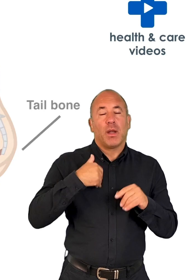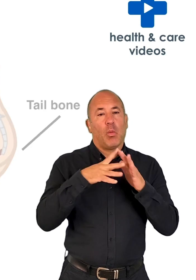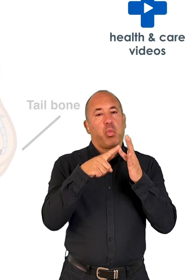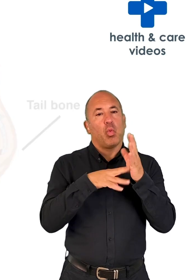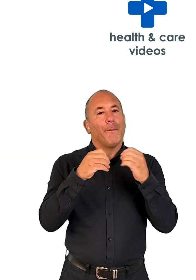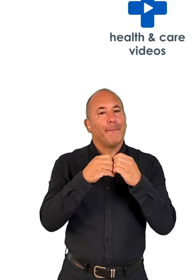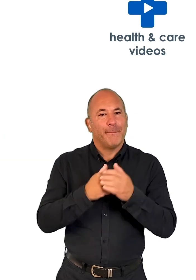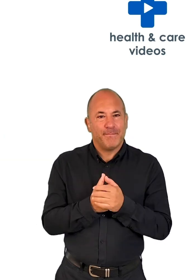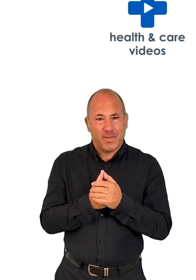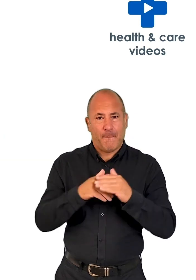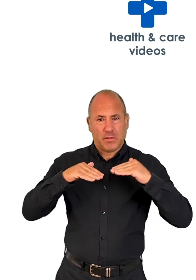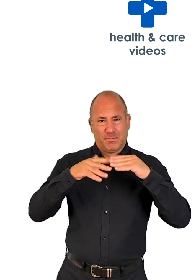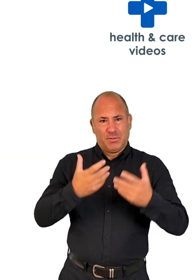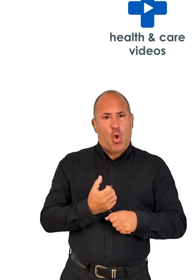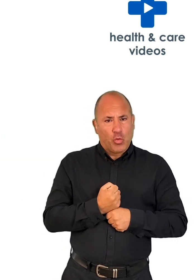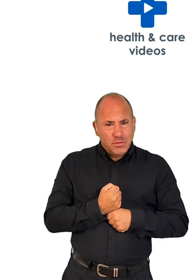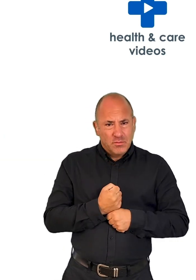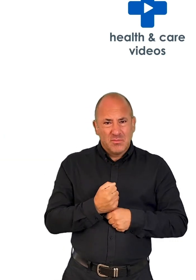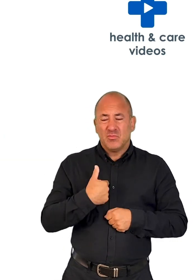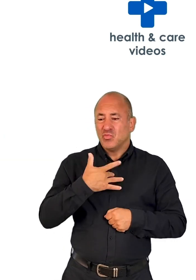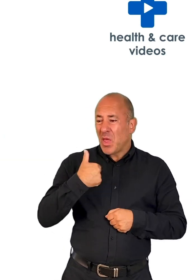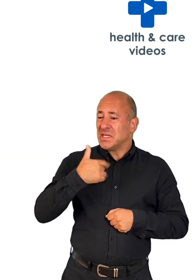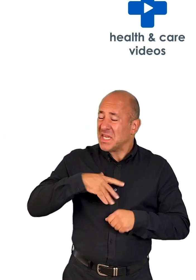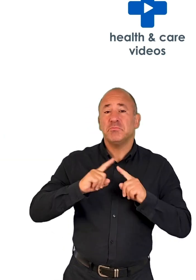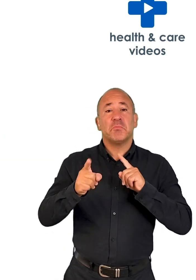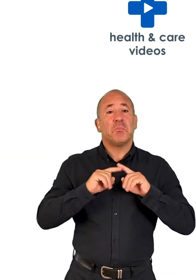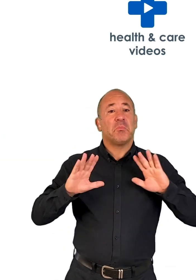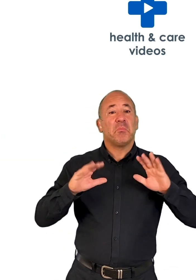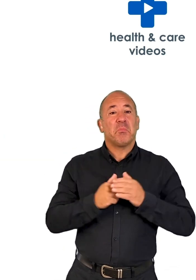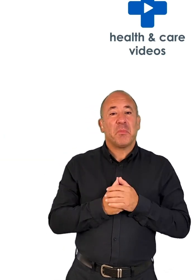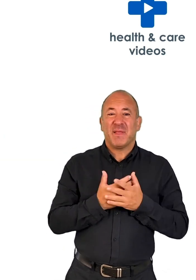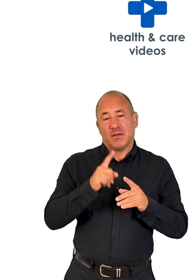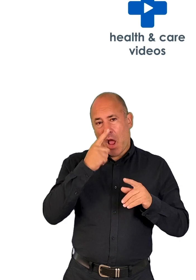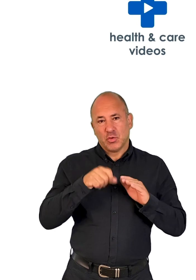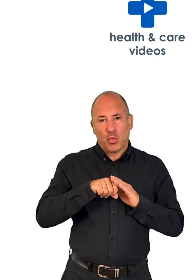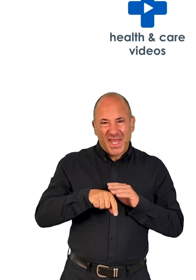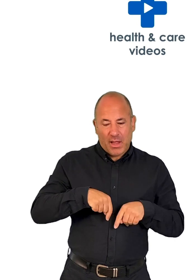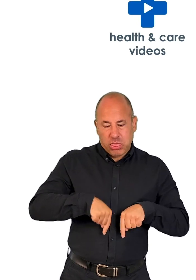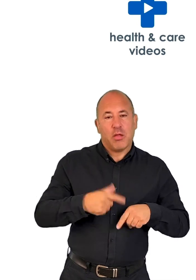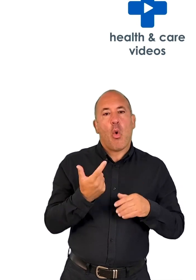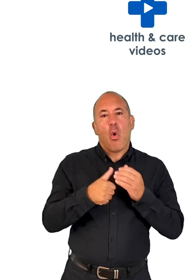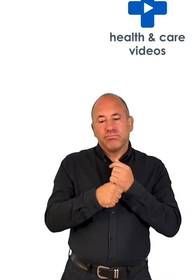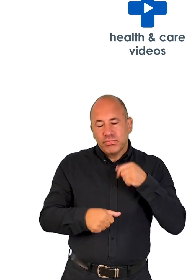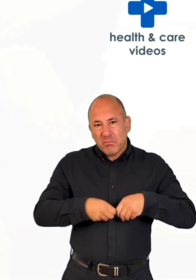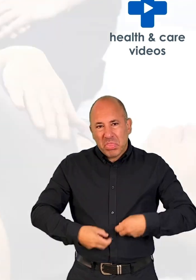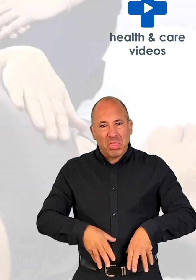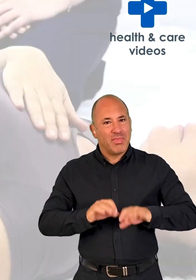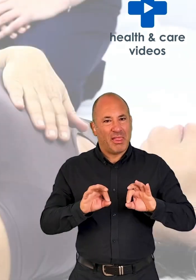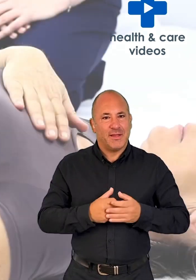women. The muscles allow you to hold on and only go to the toilet when appropriate, and prevent any leakage of urine or